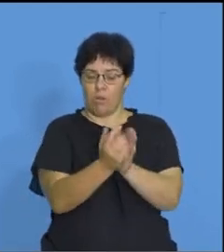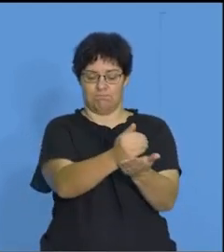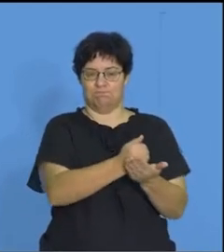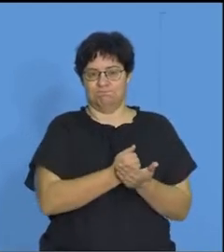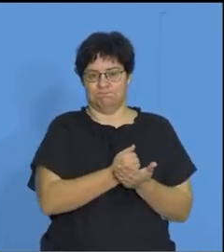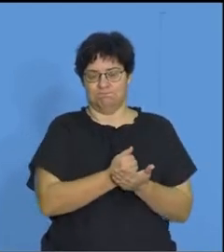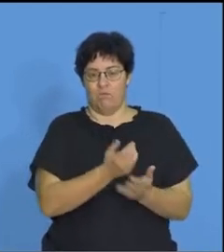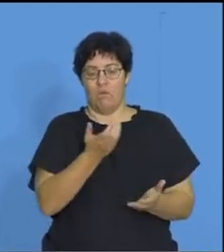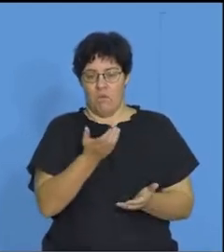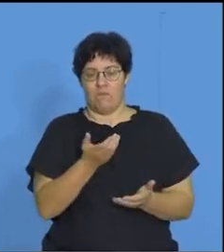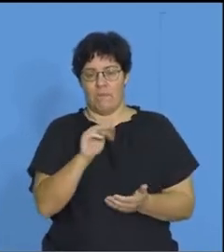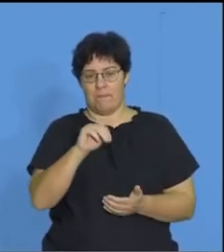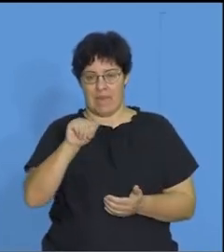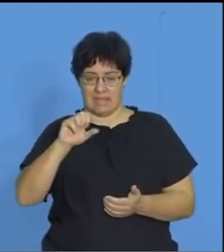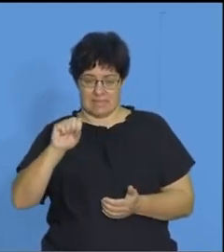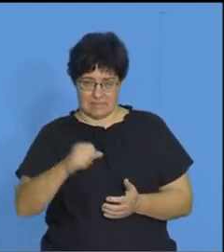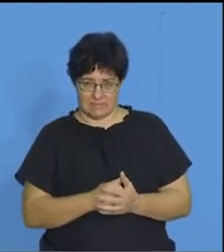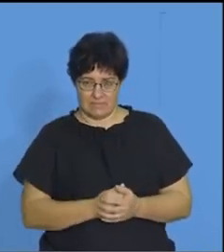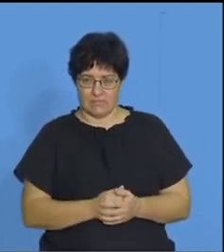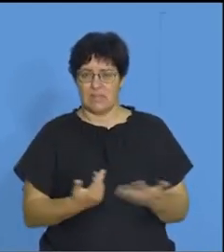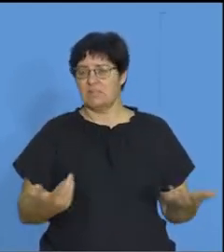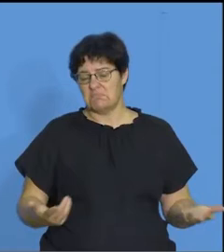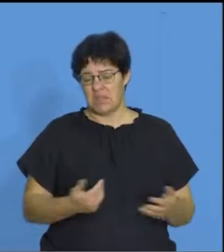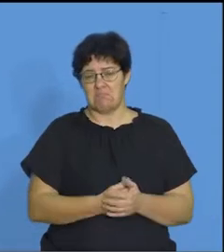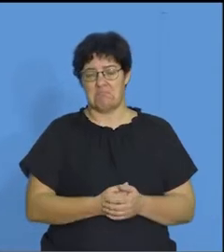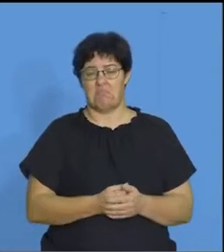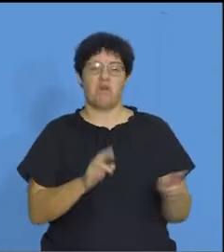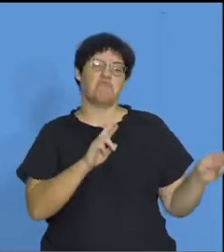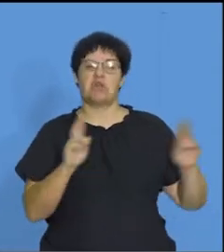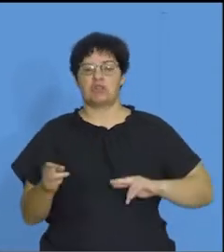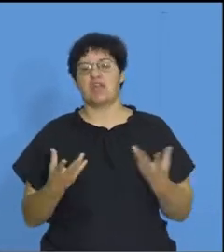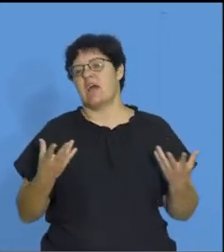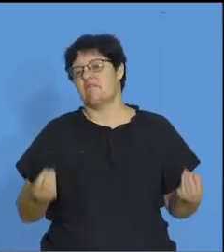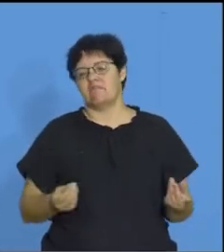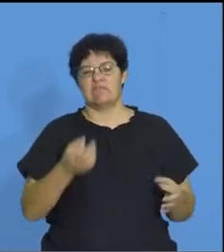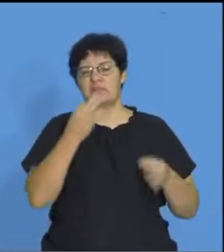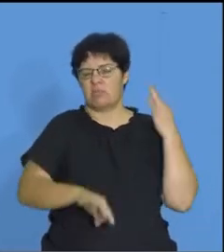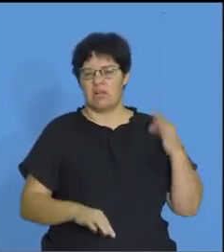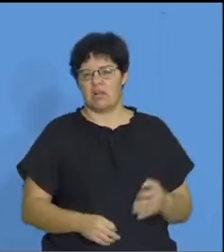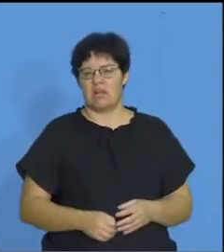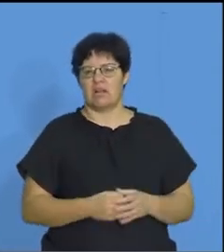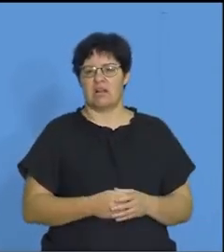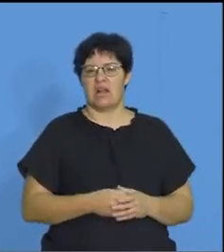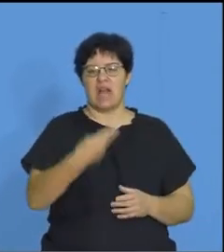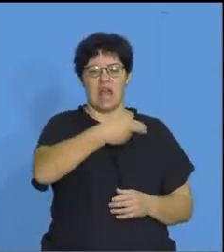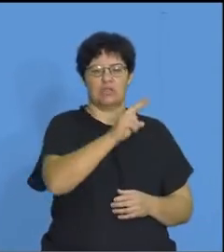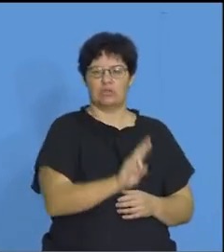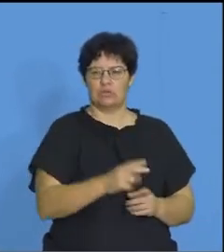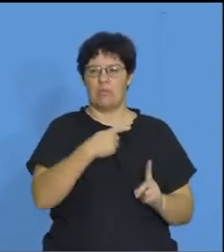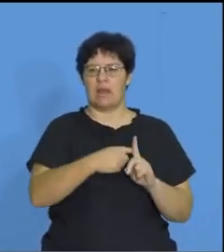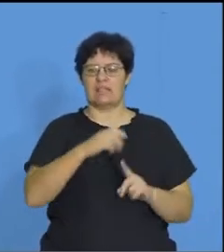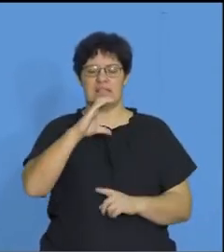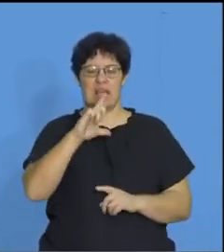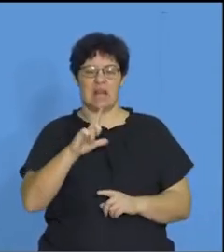of mass. Okay, so if for argument's sake we consider a reaction that is simple hydrogen and chlorine gas to